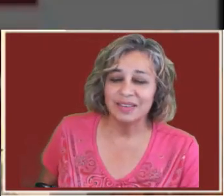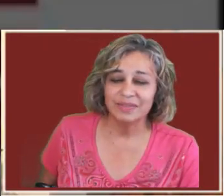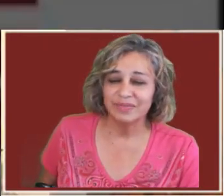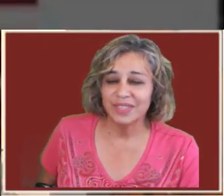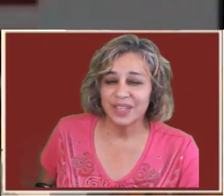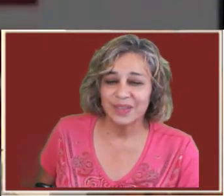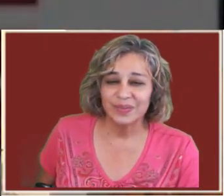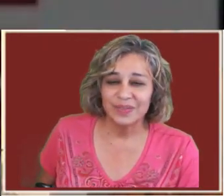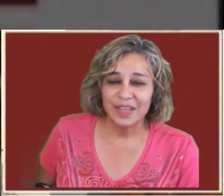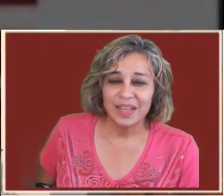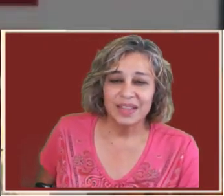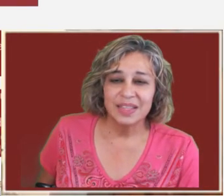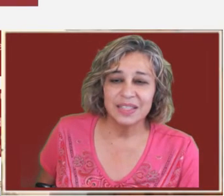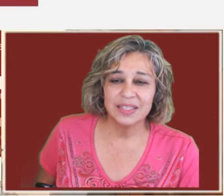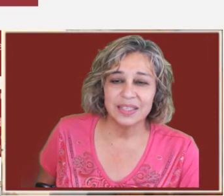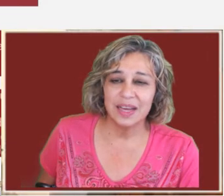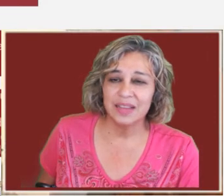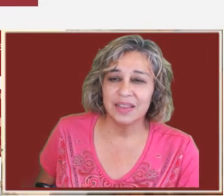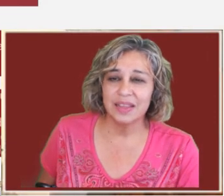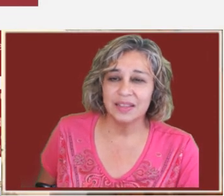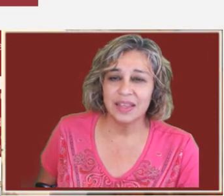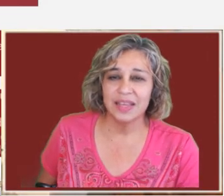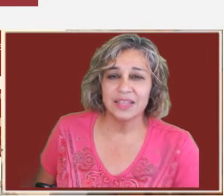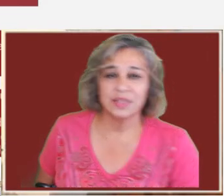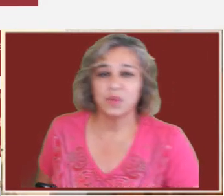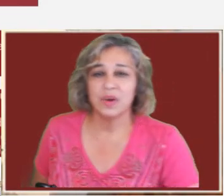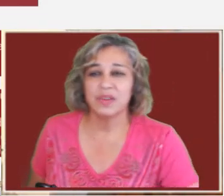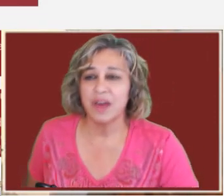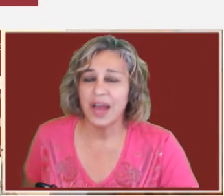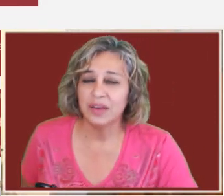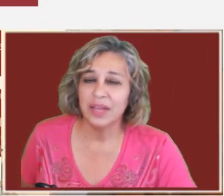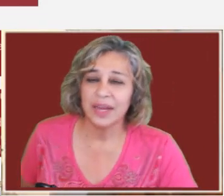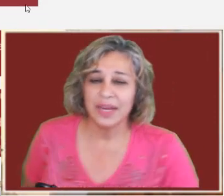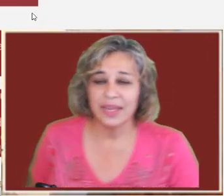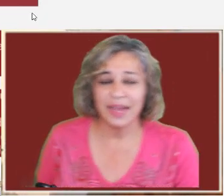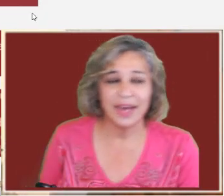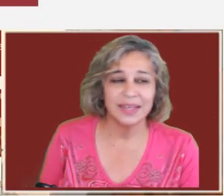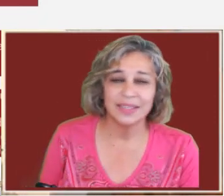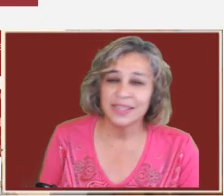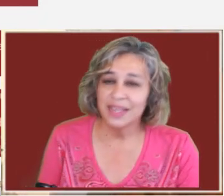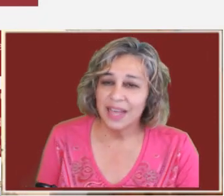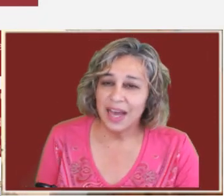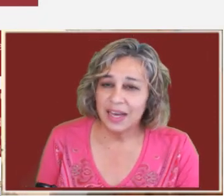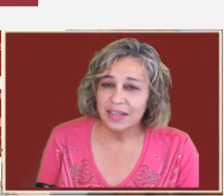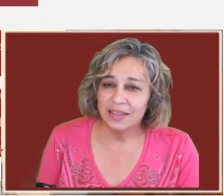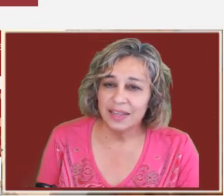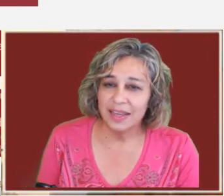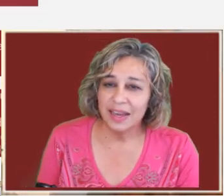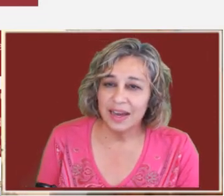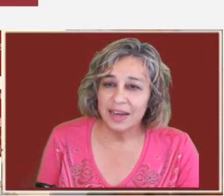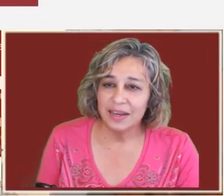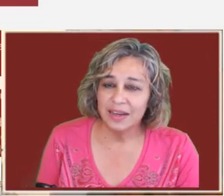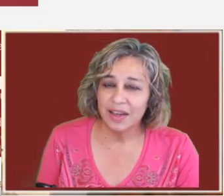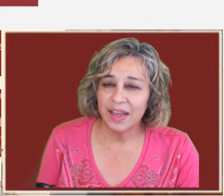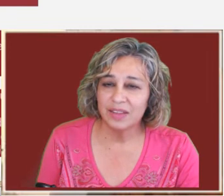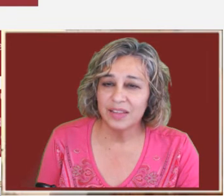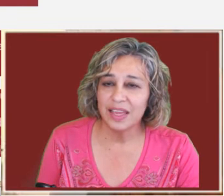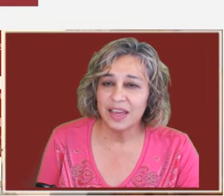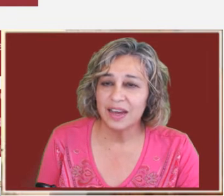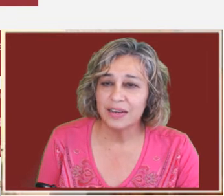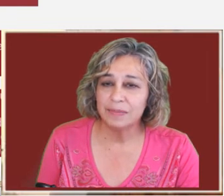taken. So this is the thing is where they're outlining that they